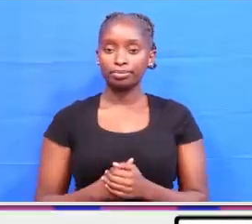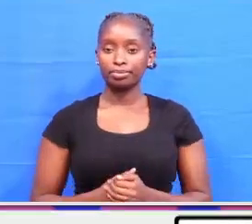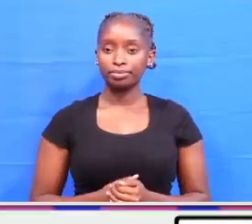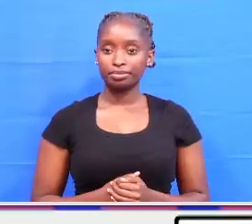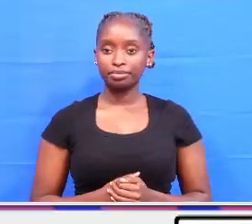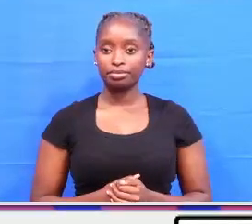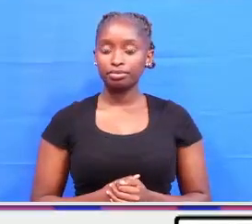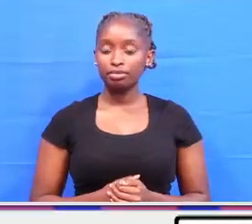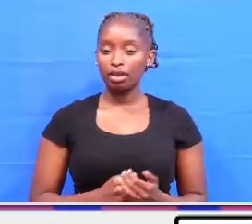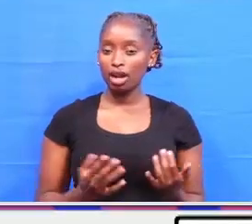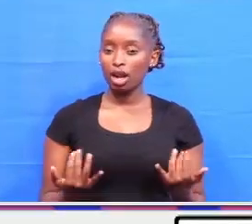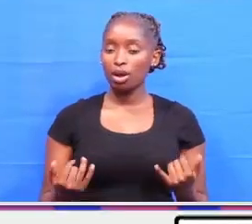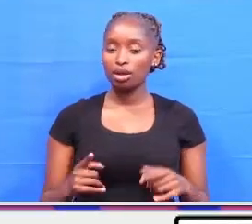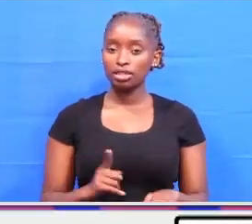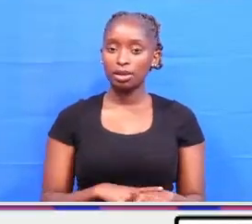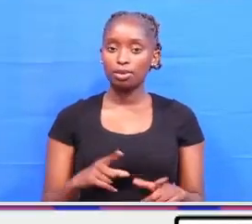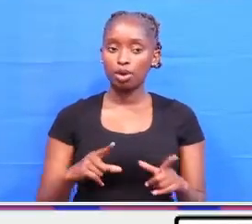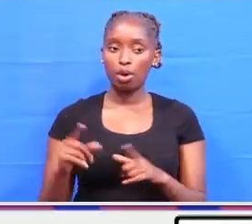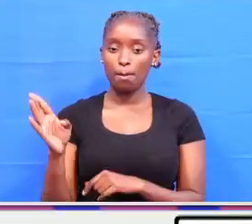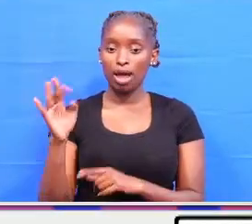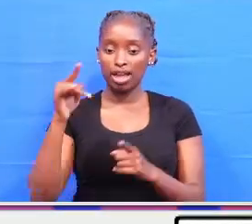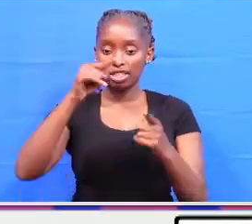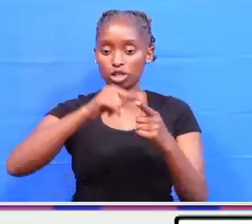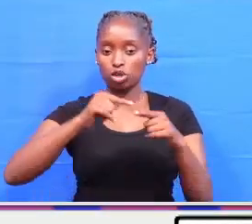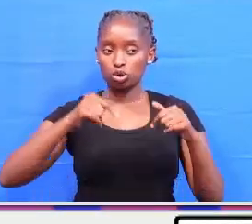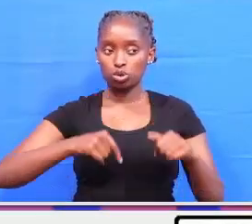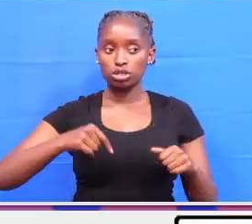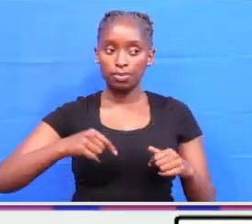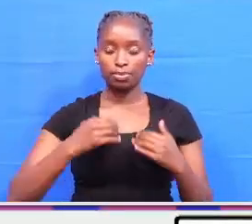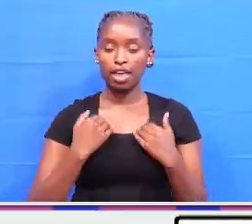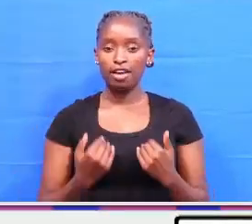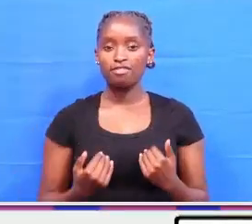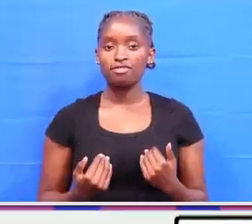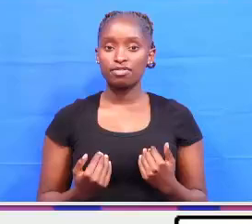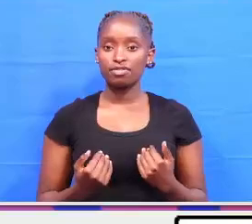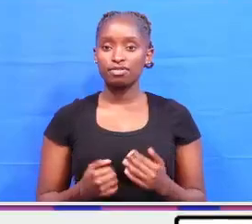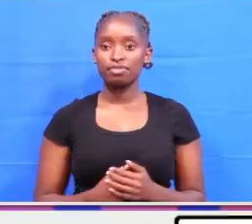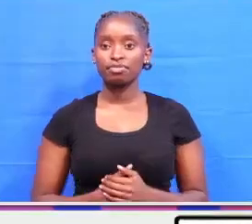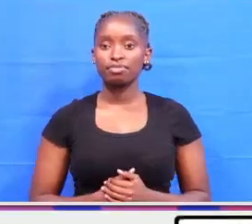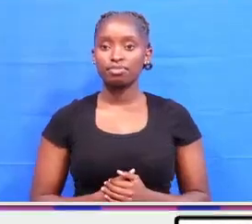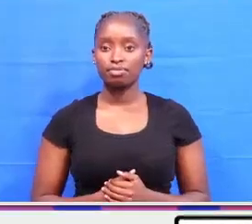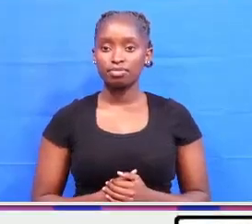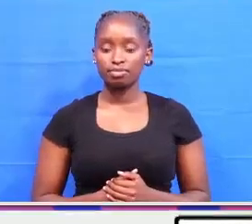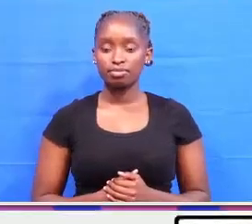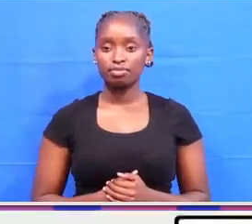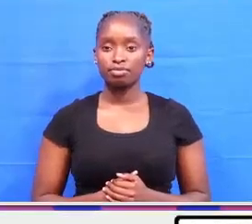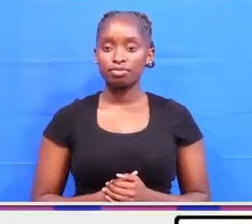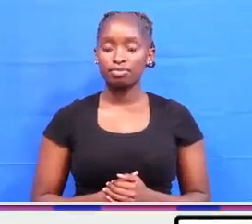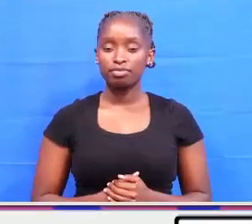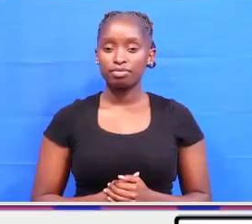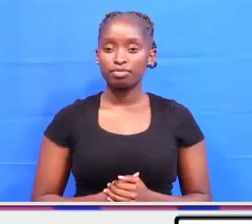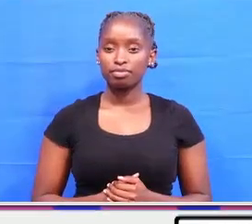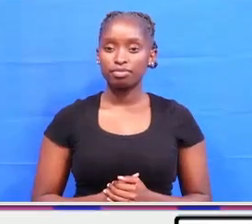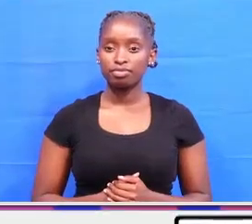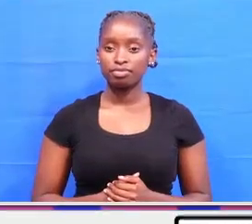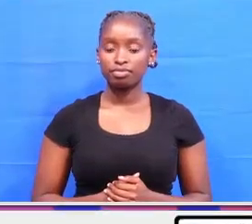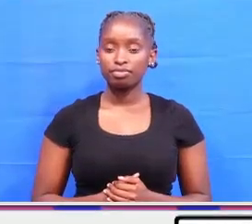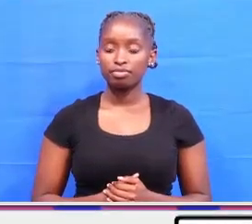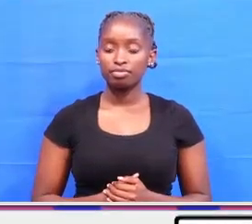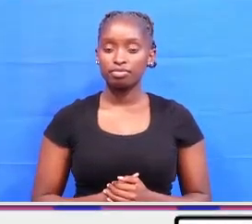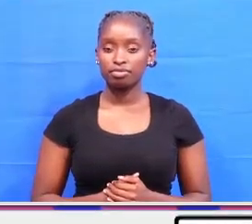You go back, of course, maybe up to today, they haven't been paid. Yes. So that means Nyali Capital